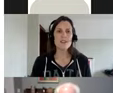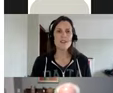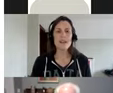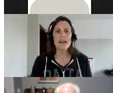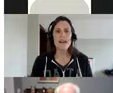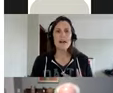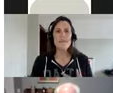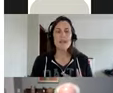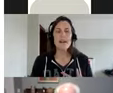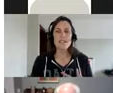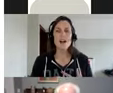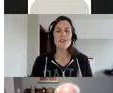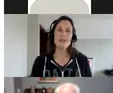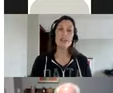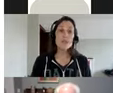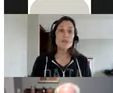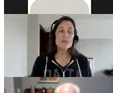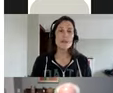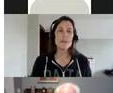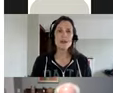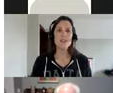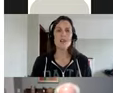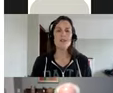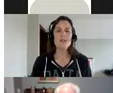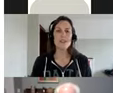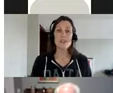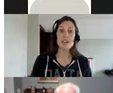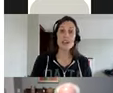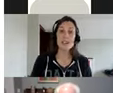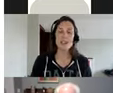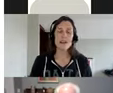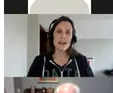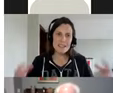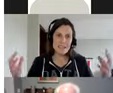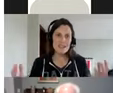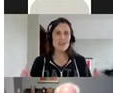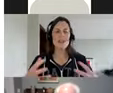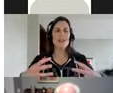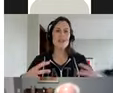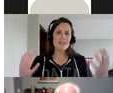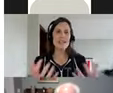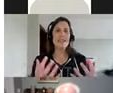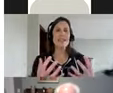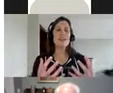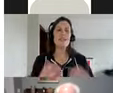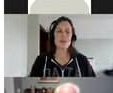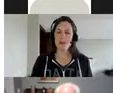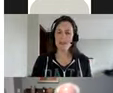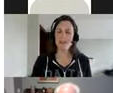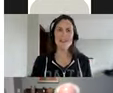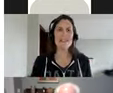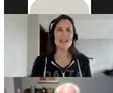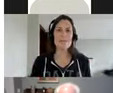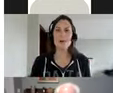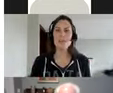in geography and has often been confused with people who have quite a few degrees in geology, I see us as all kind of kinfolk